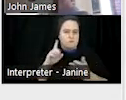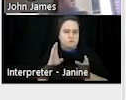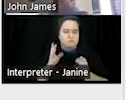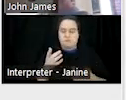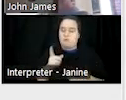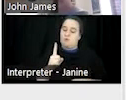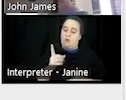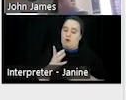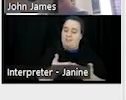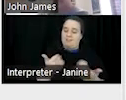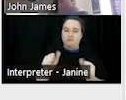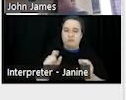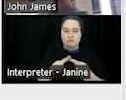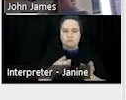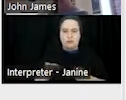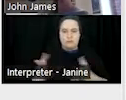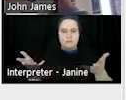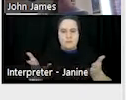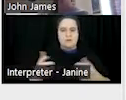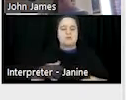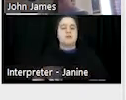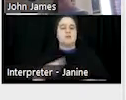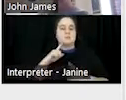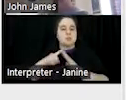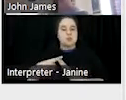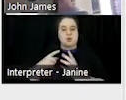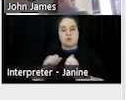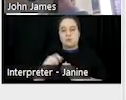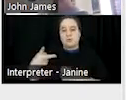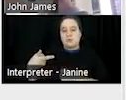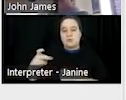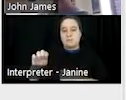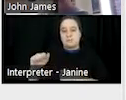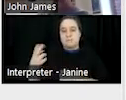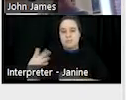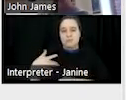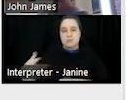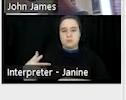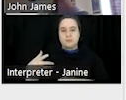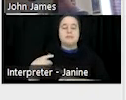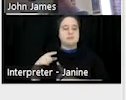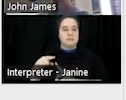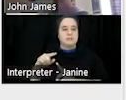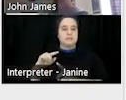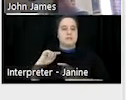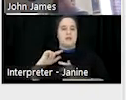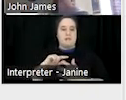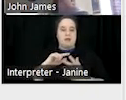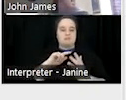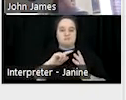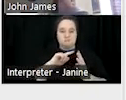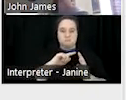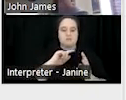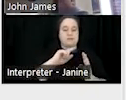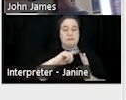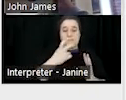with Peach. We'll kind of always go in this order, but a different person will start us out. So we'll start out with Peach and then Amelie, then